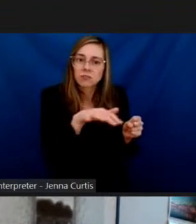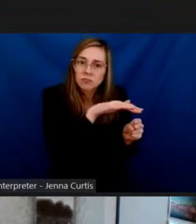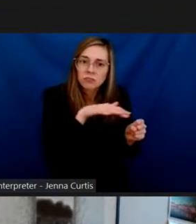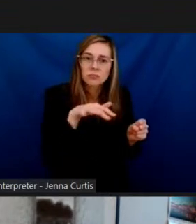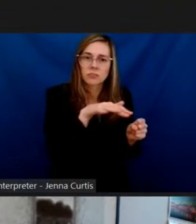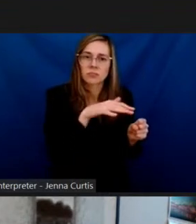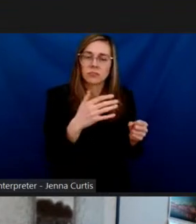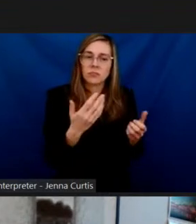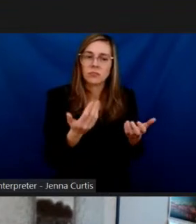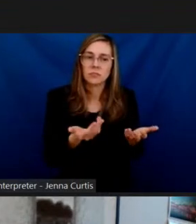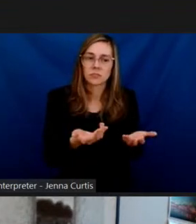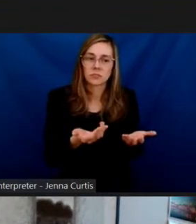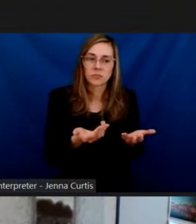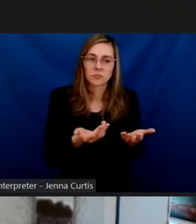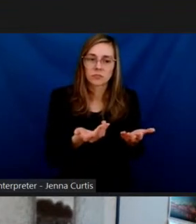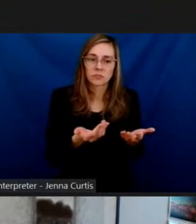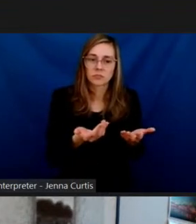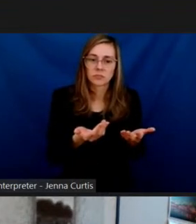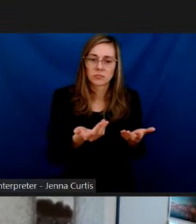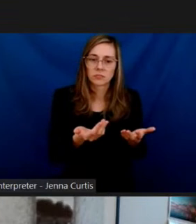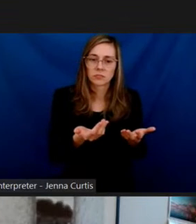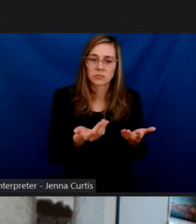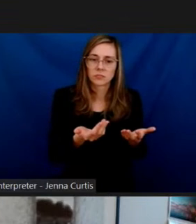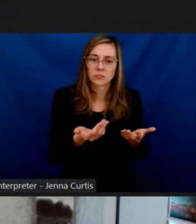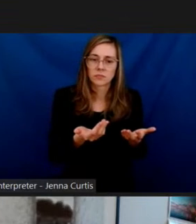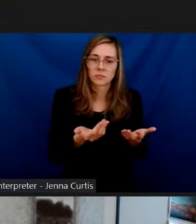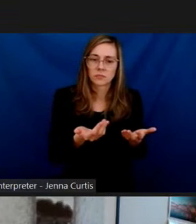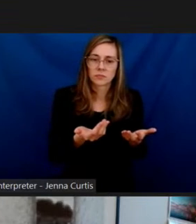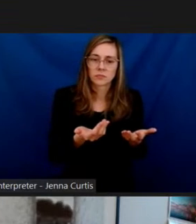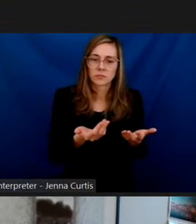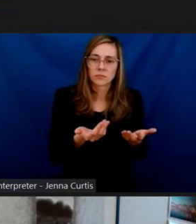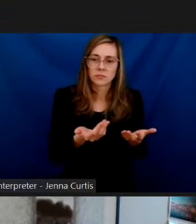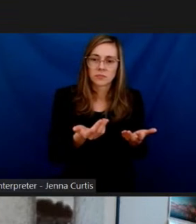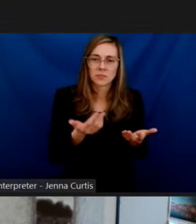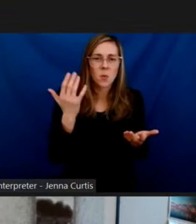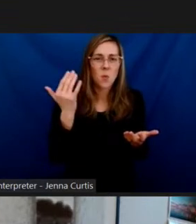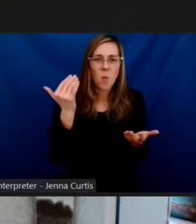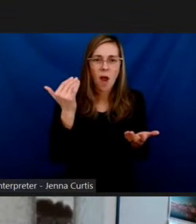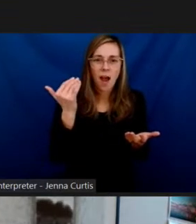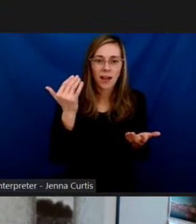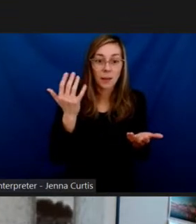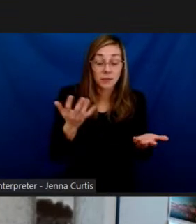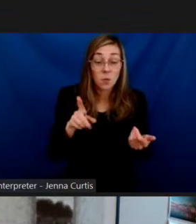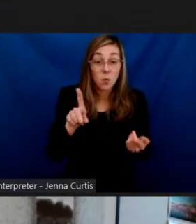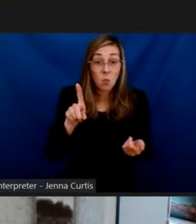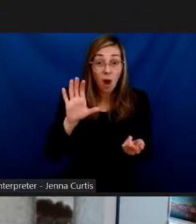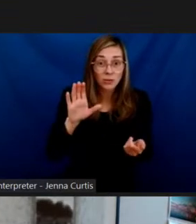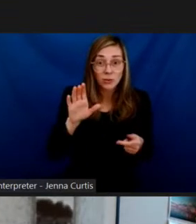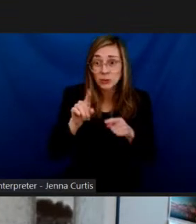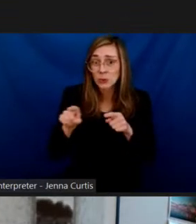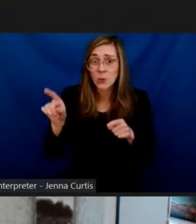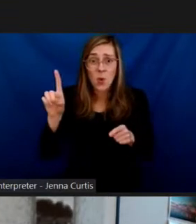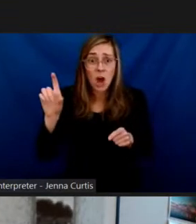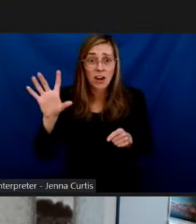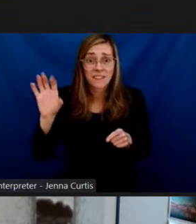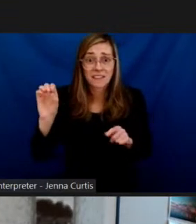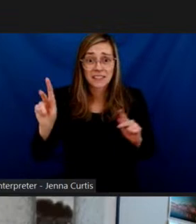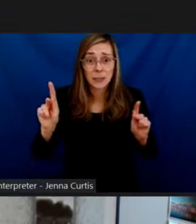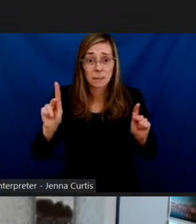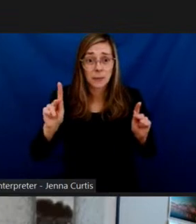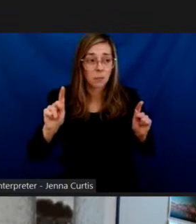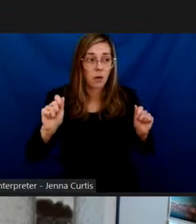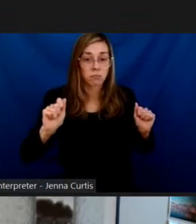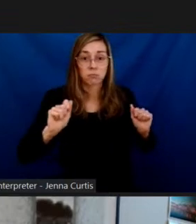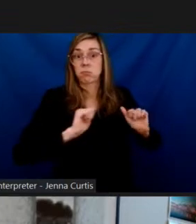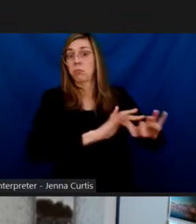but also, we're not just putting 100 to 150 individuals into a community